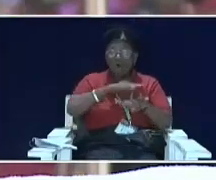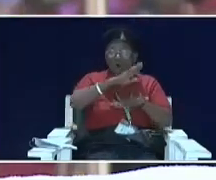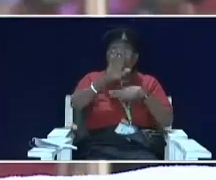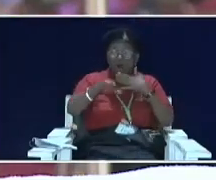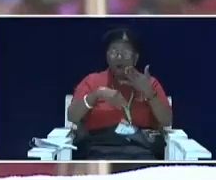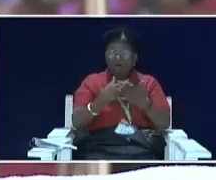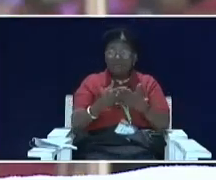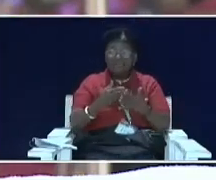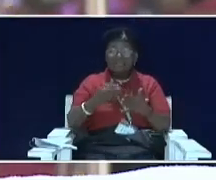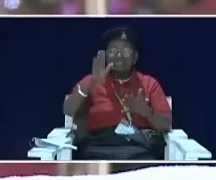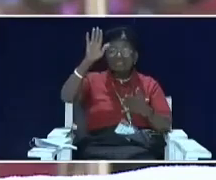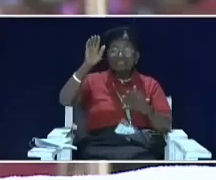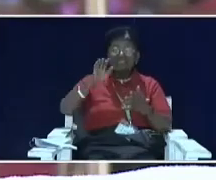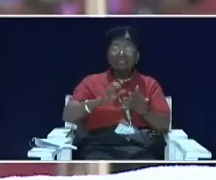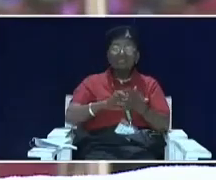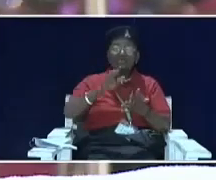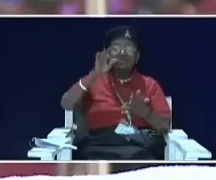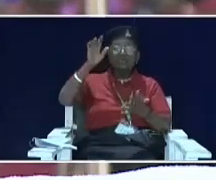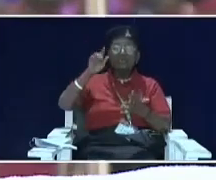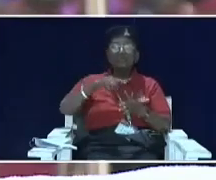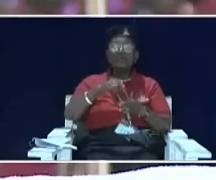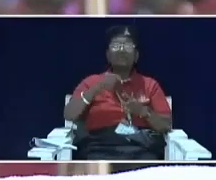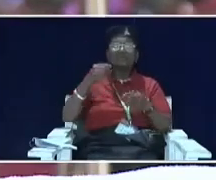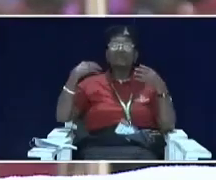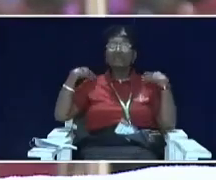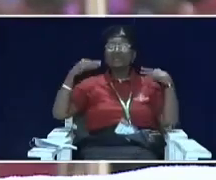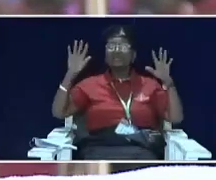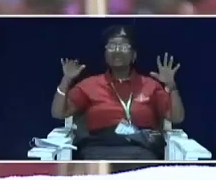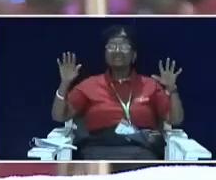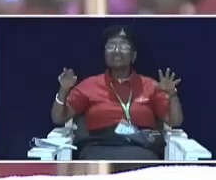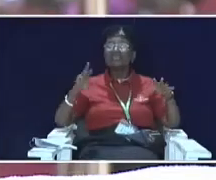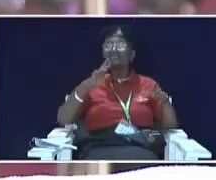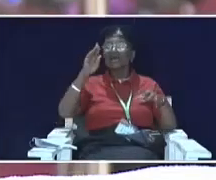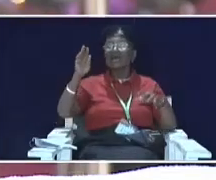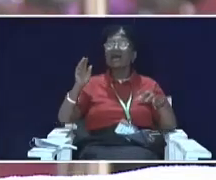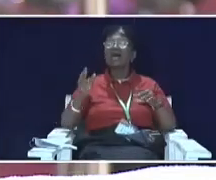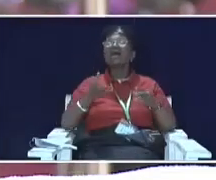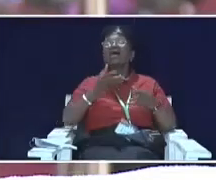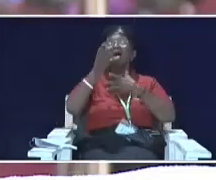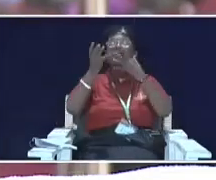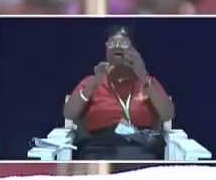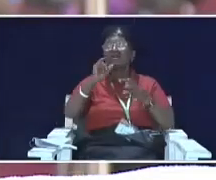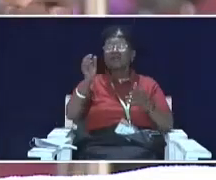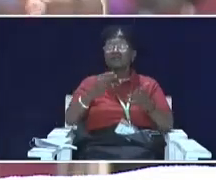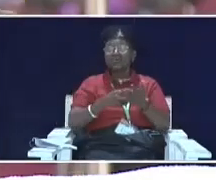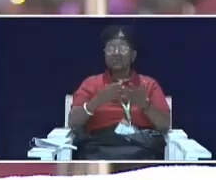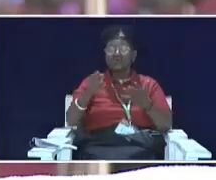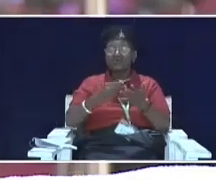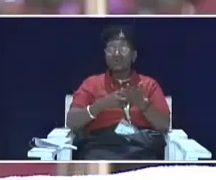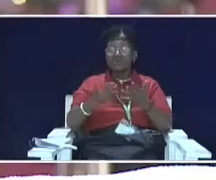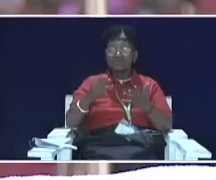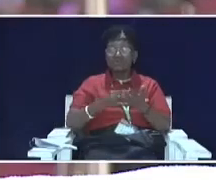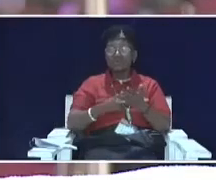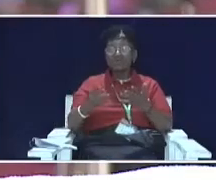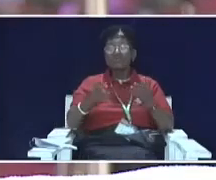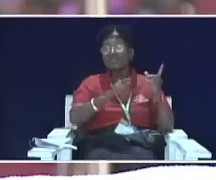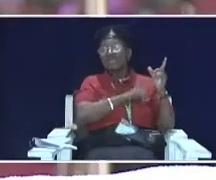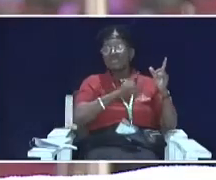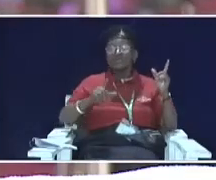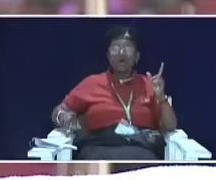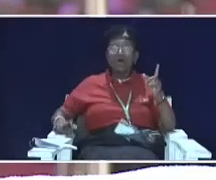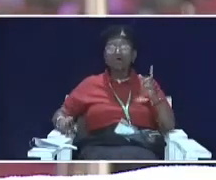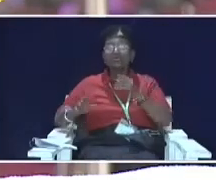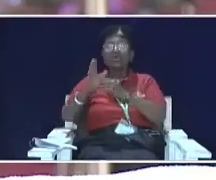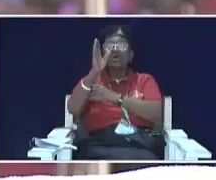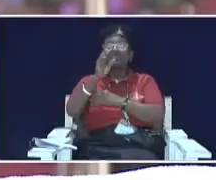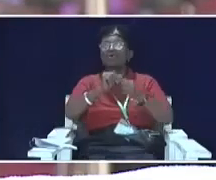the angels were crying, "Holy, holy, holy, holy Lord God Almighty," and he took a look at himself and he